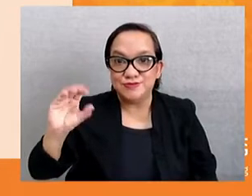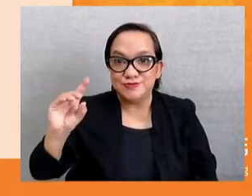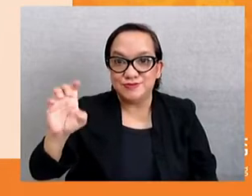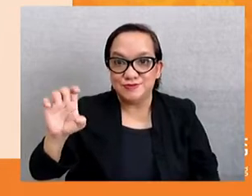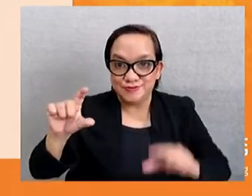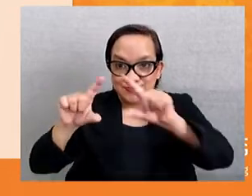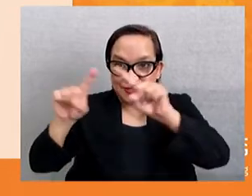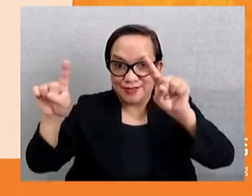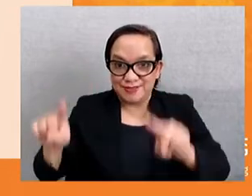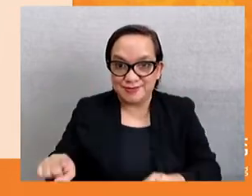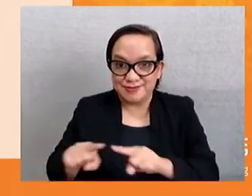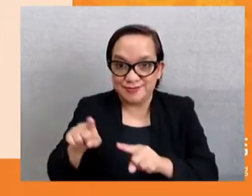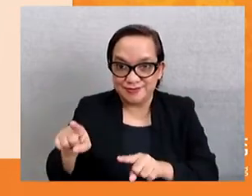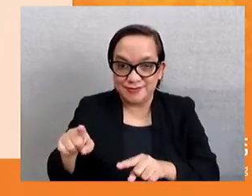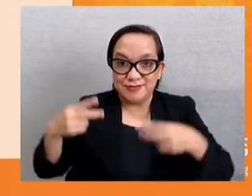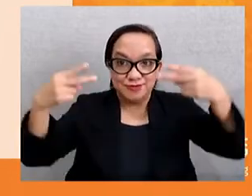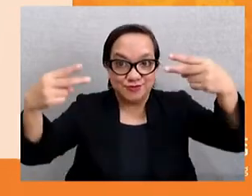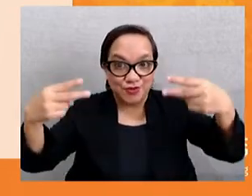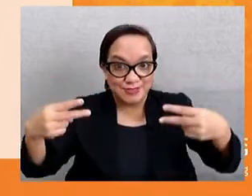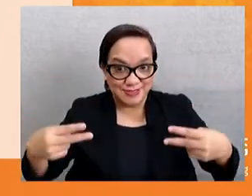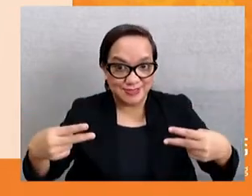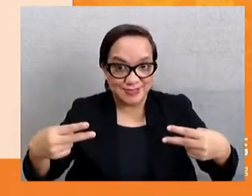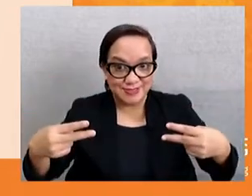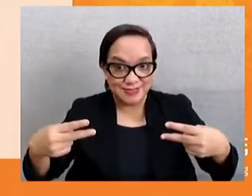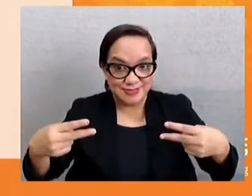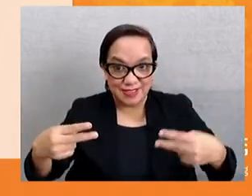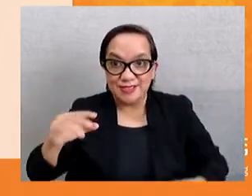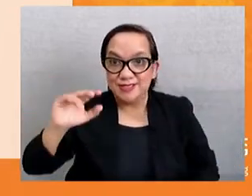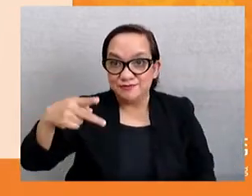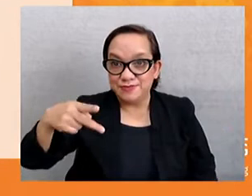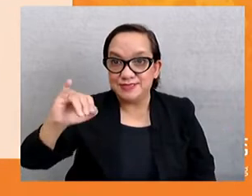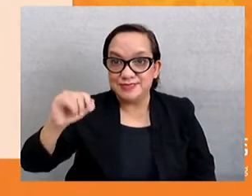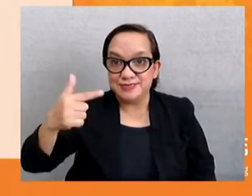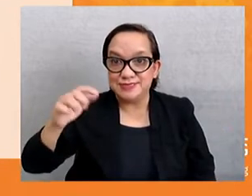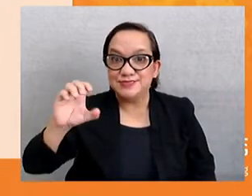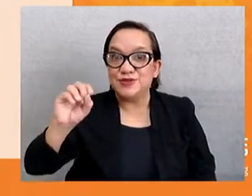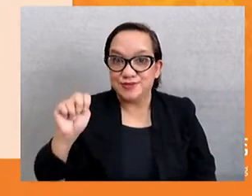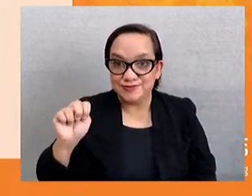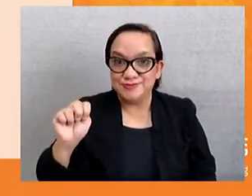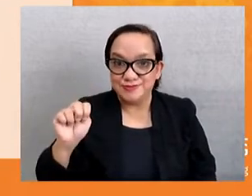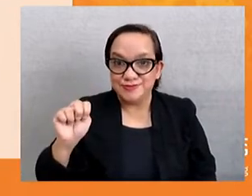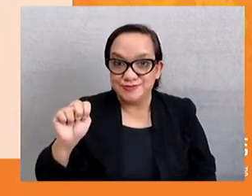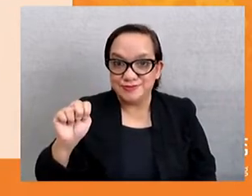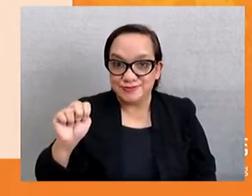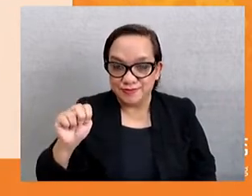www.pigeonhole.at into the address bar. Next, key in our event passcode, which is